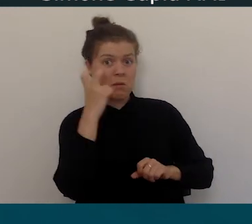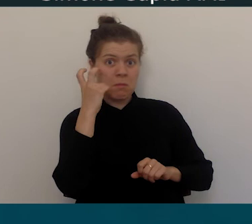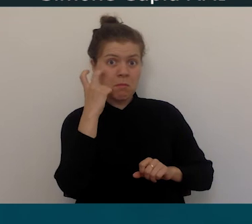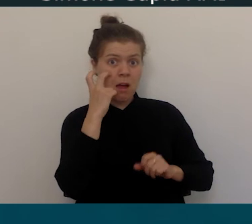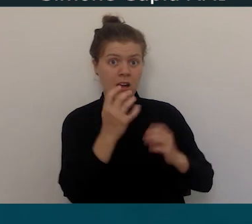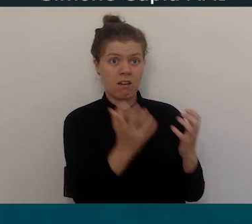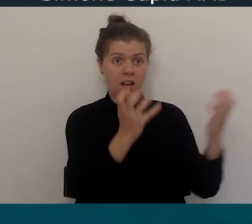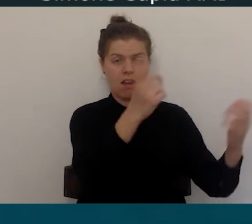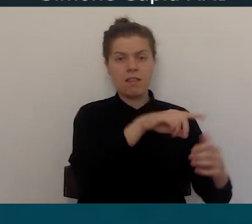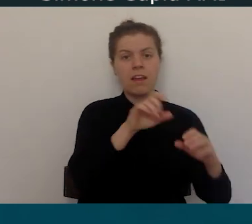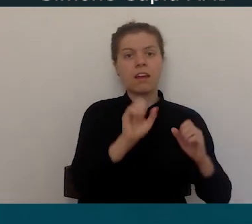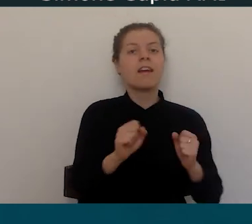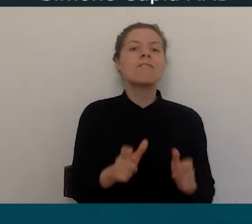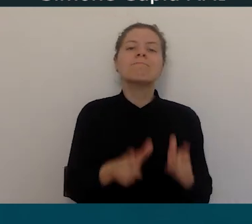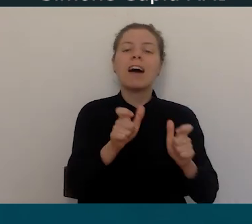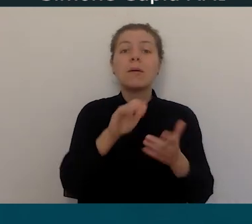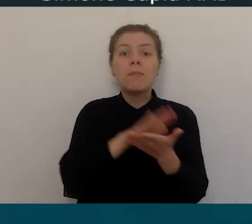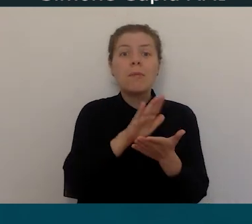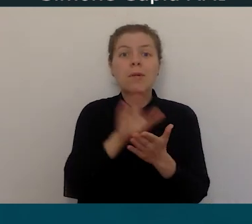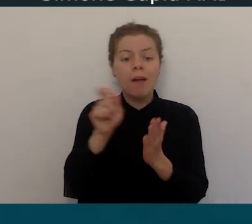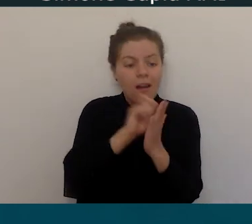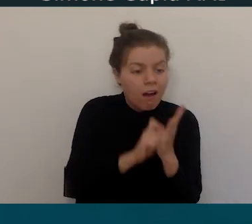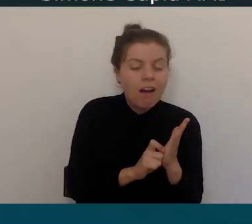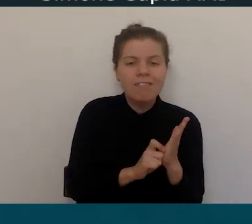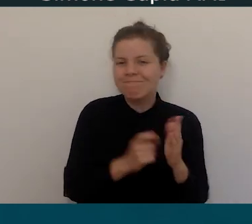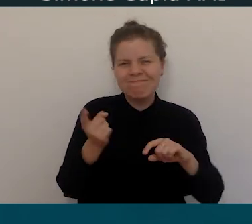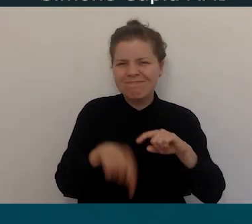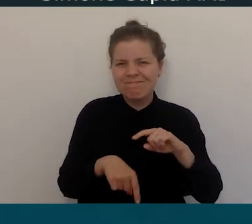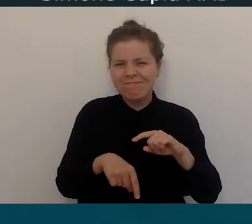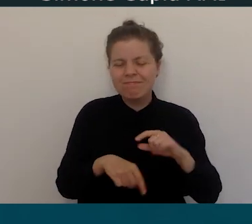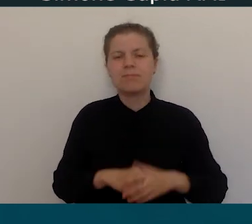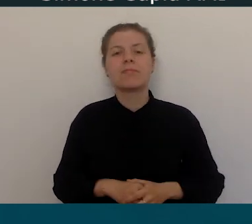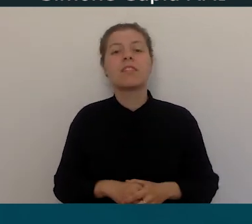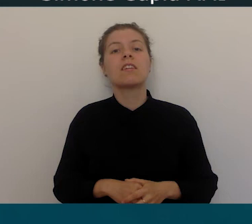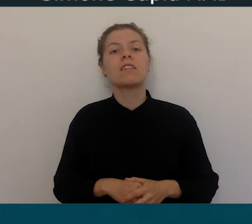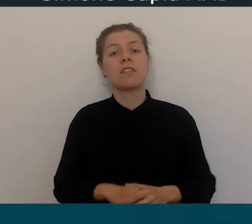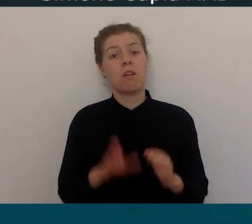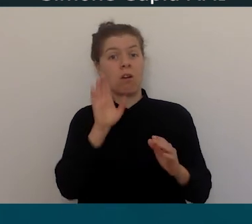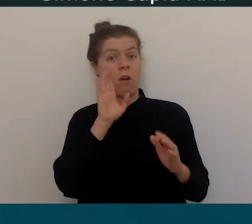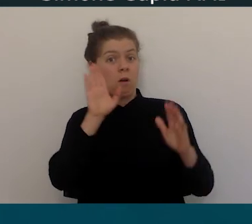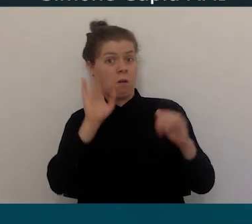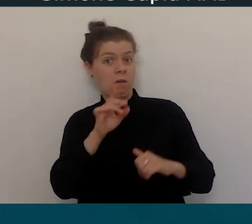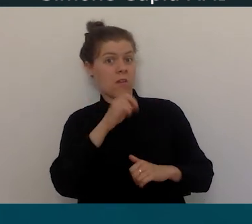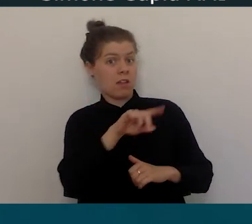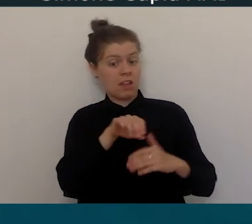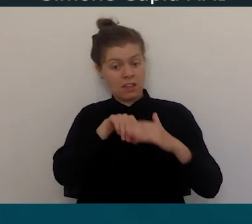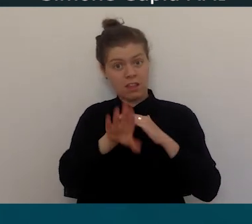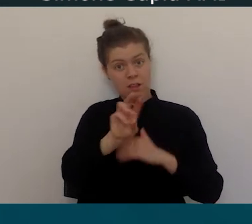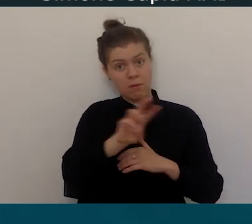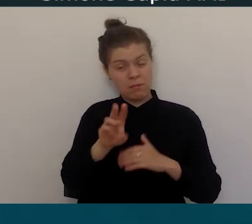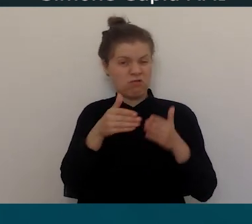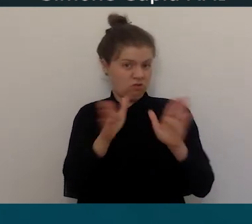quickly scribble it down. So simply send them where they need to go. Hopefully when they get to that website, they will be